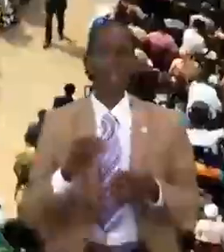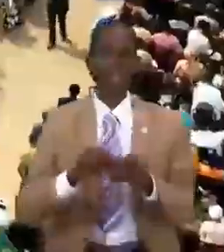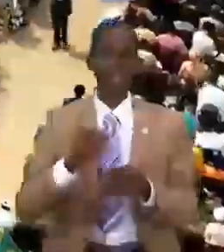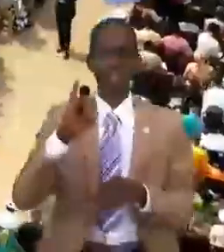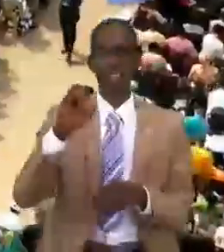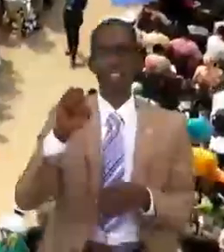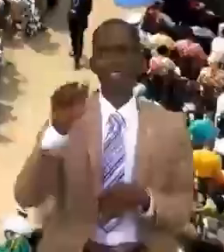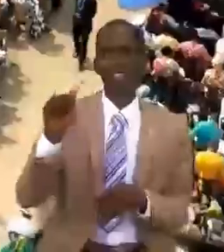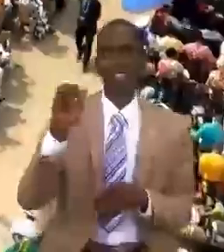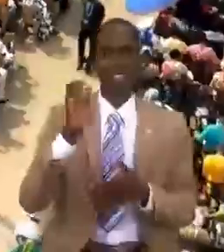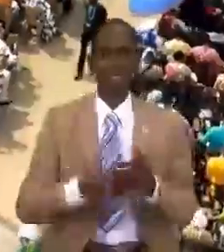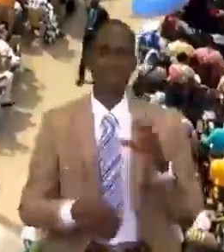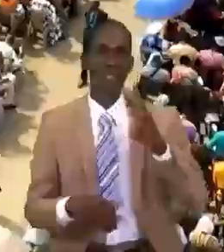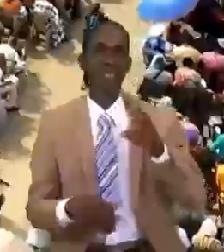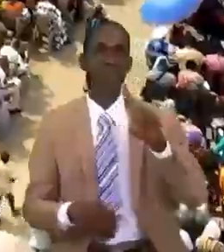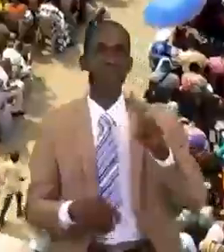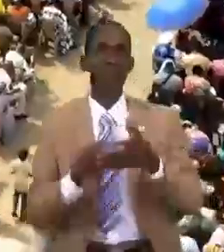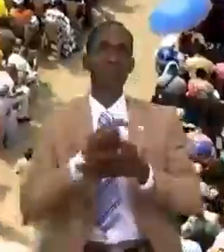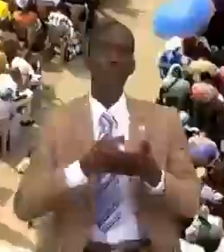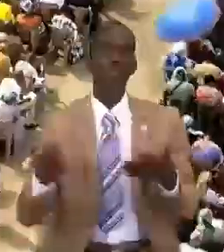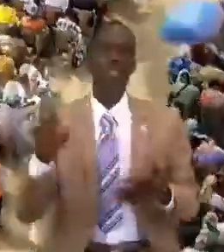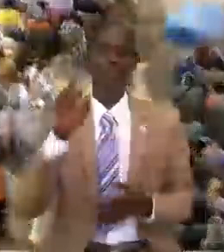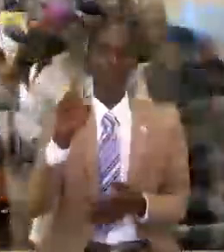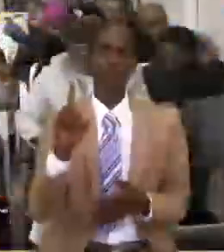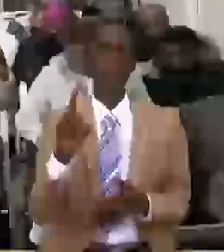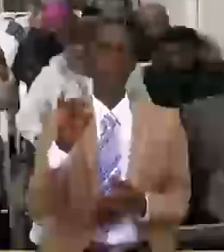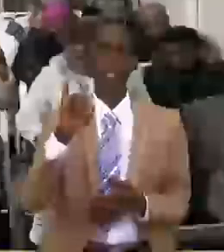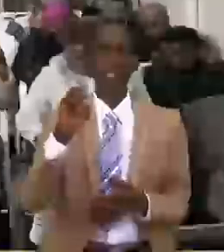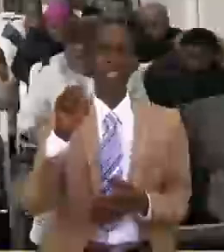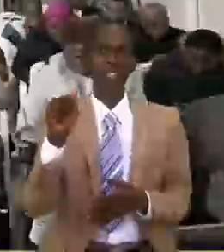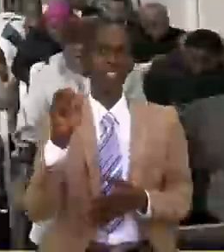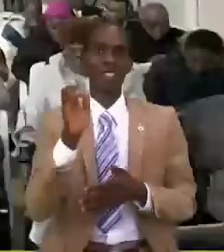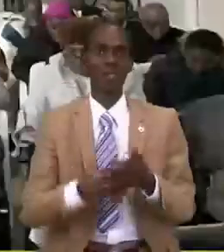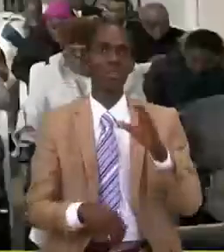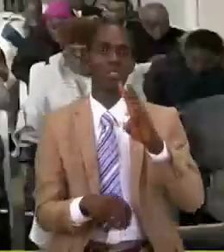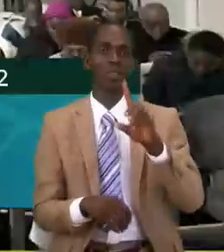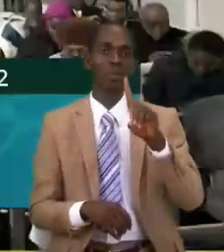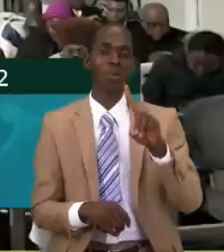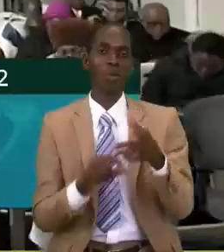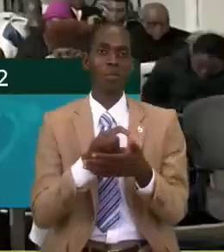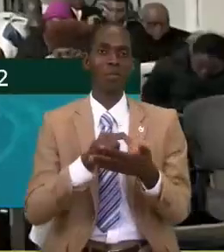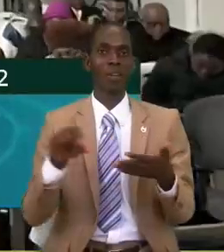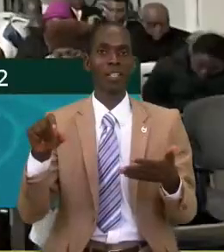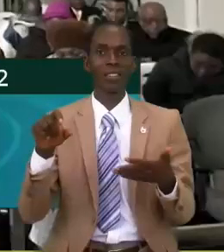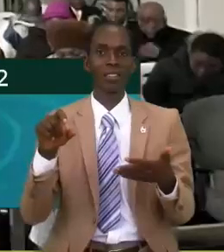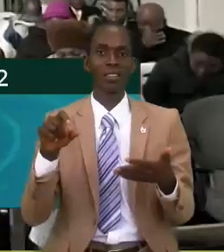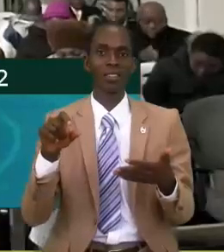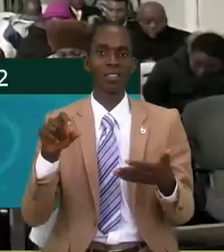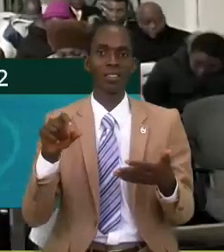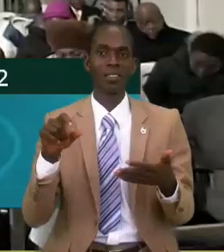1. Isaiah chapter 61, and we're reading from verse 1. It tells